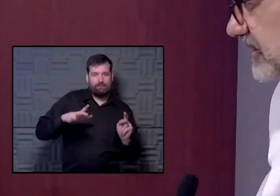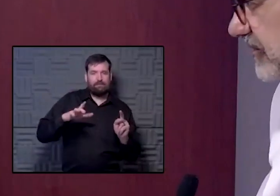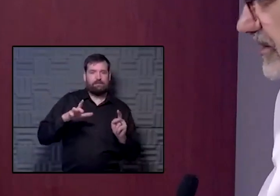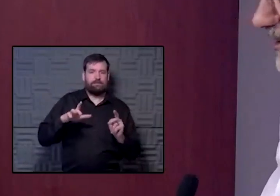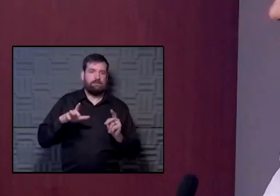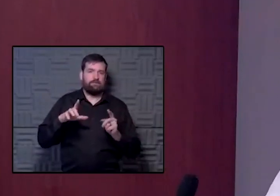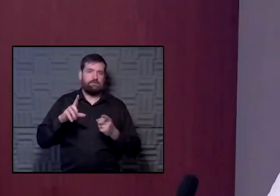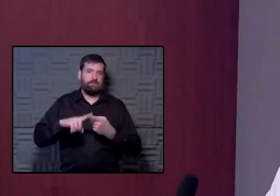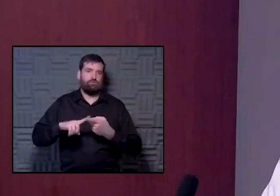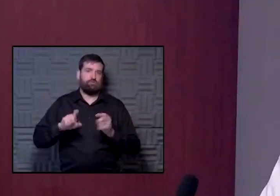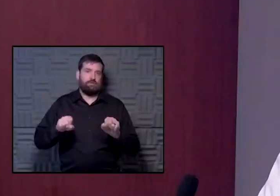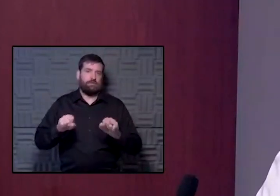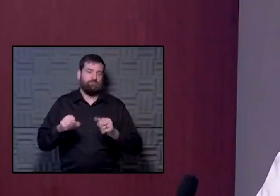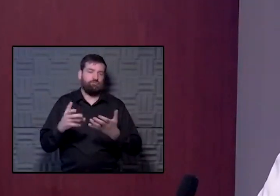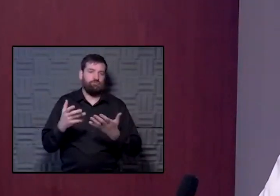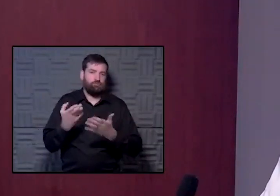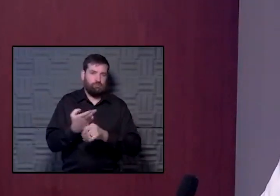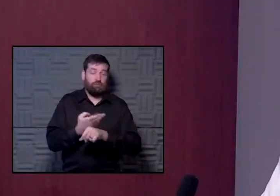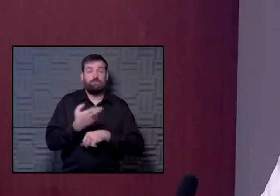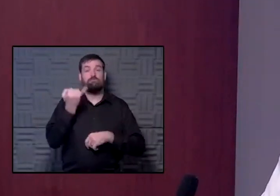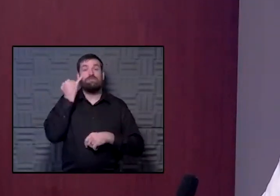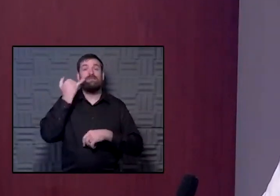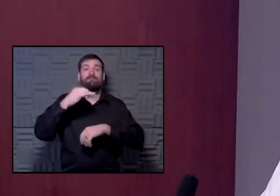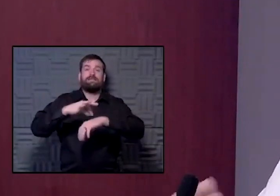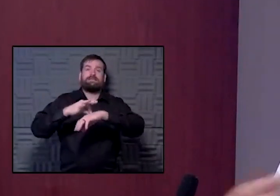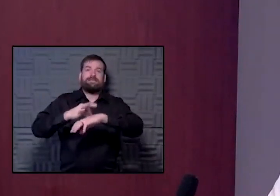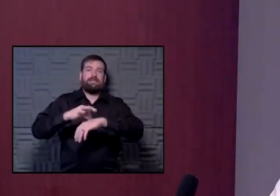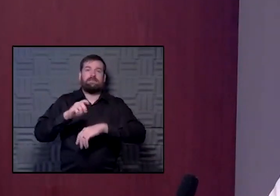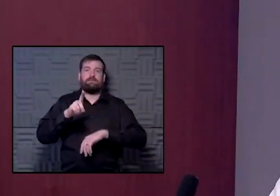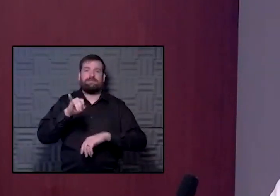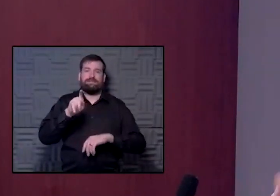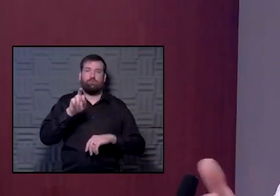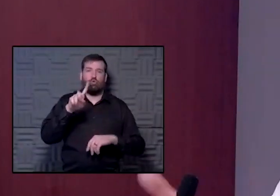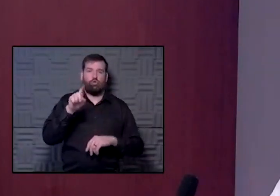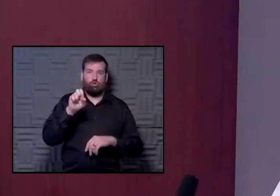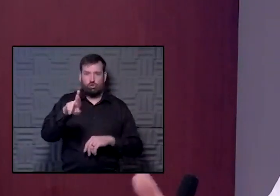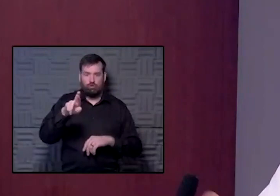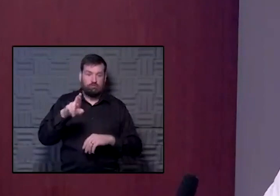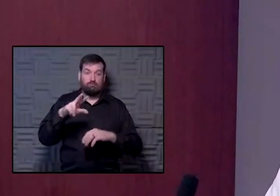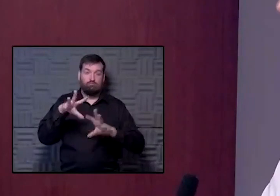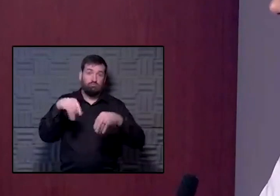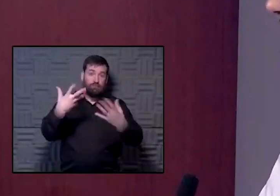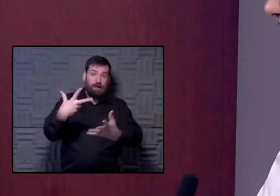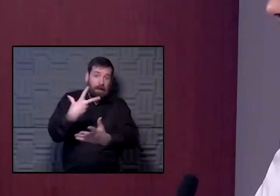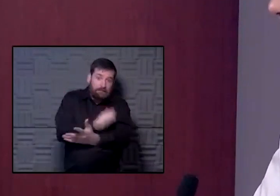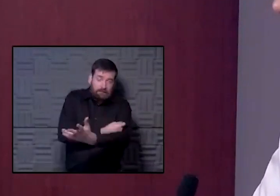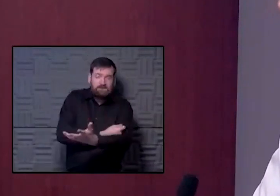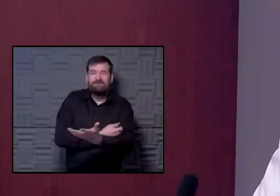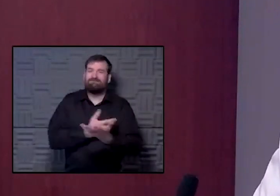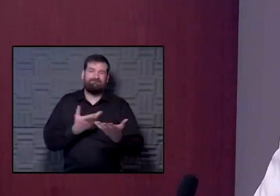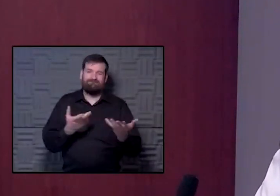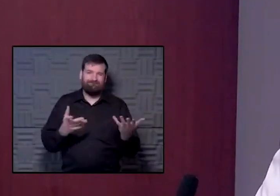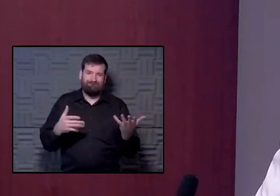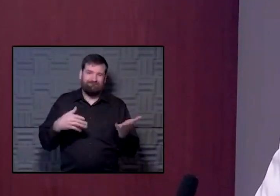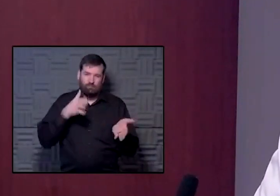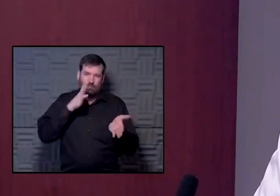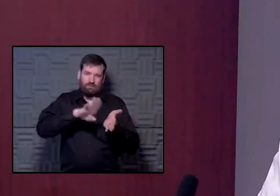we potentially going to use. For example, if you have a skin disorder and we're giving you an injection, well, we're going to exclude those